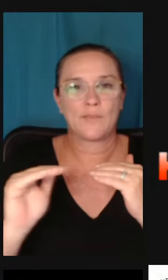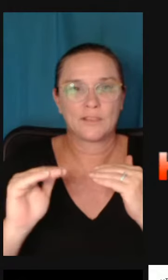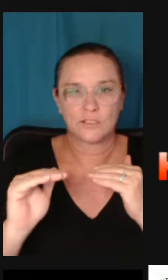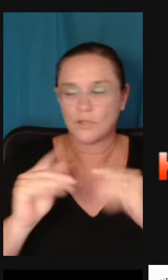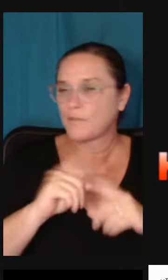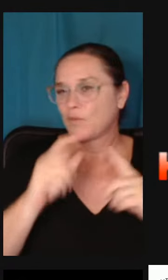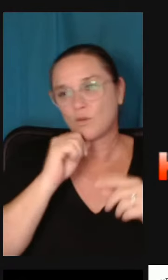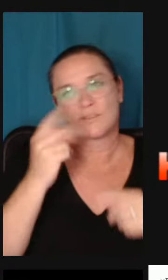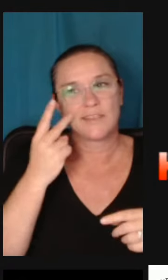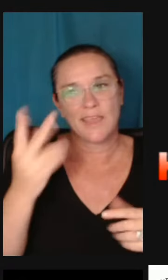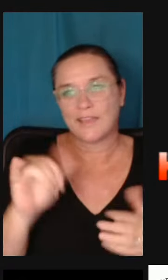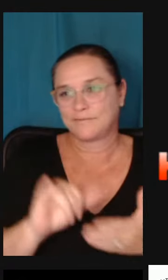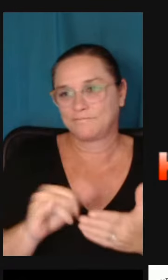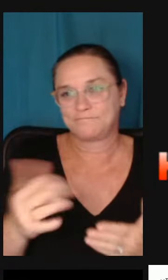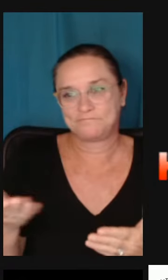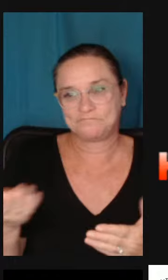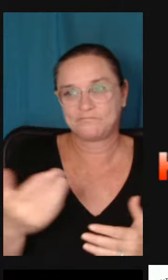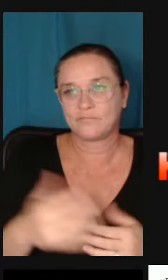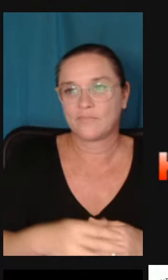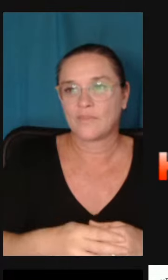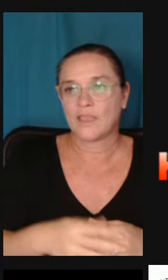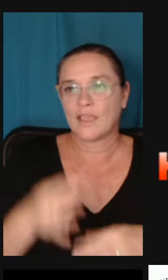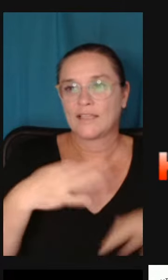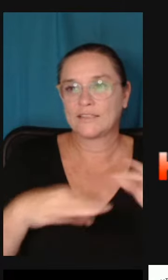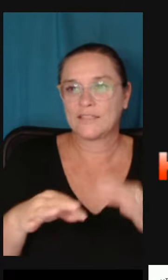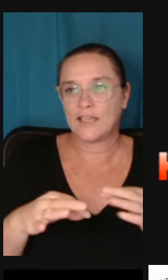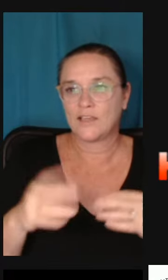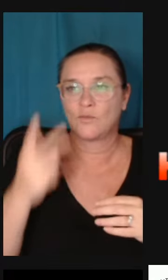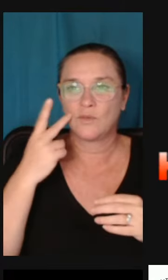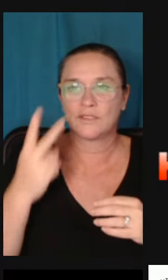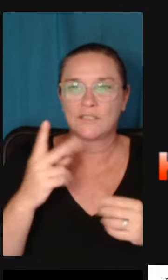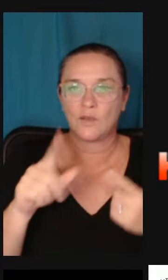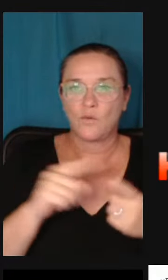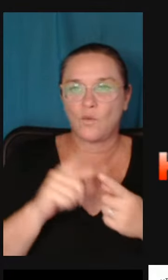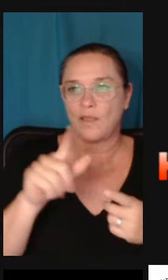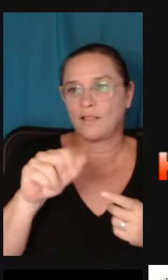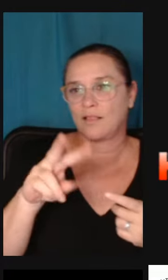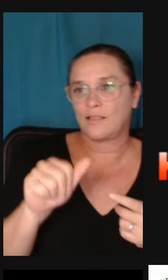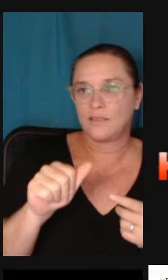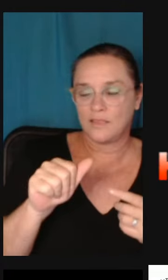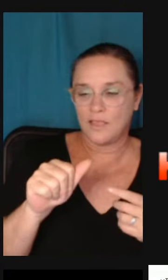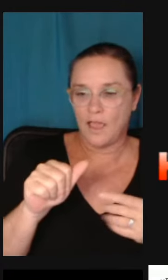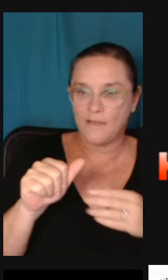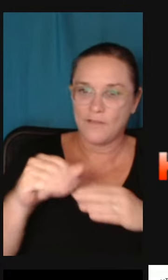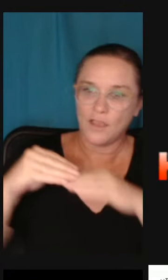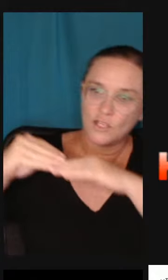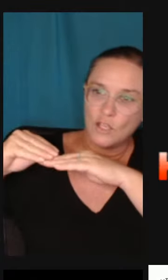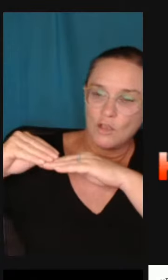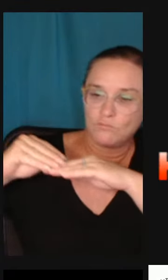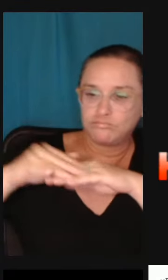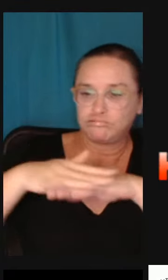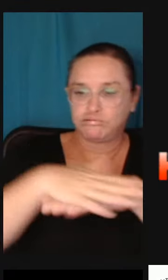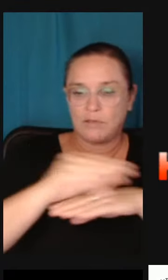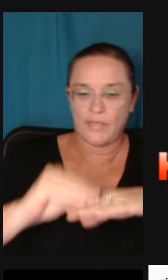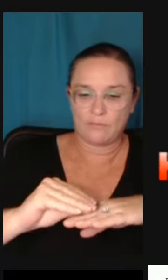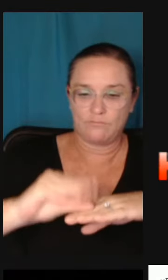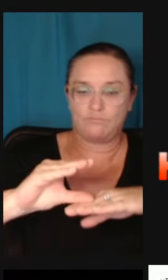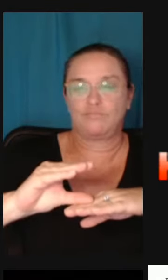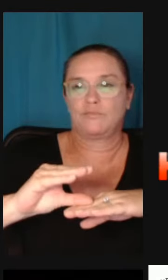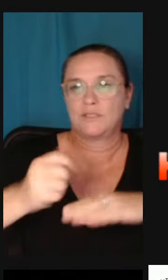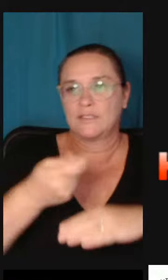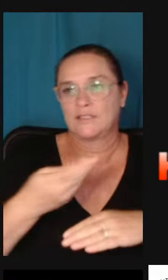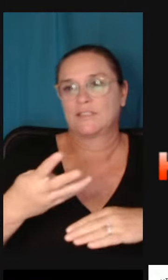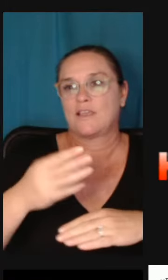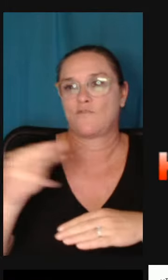seen that there. We instead see the jump when lava flows come and flood the area and thicken it by several meters at a